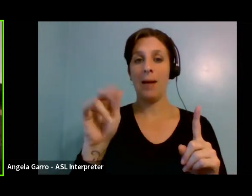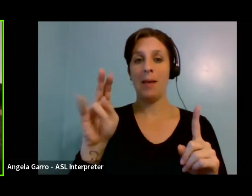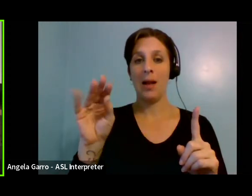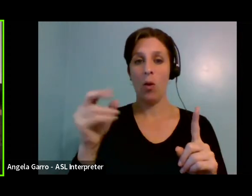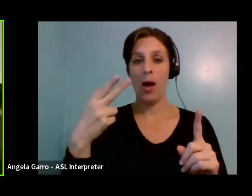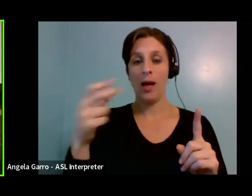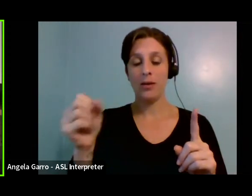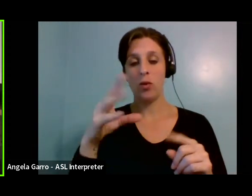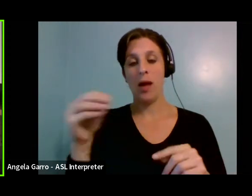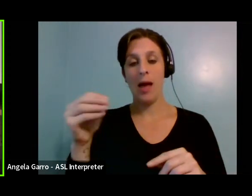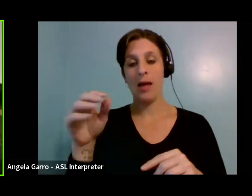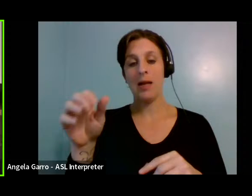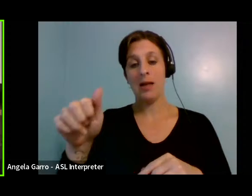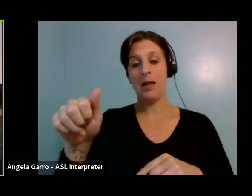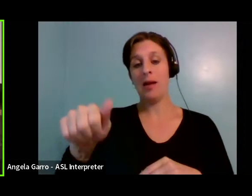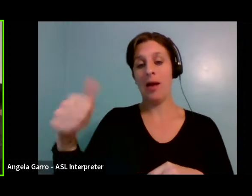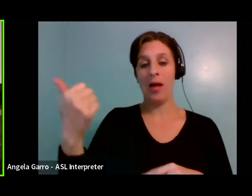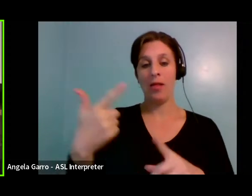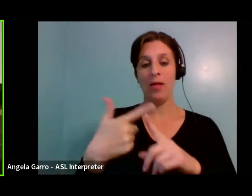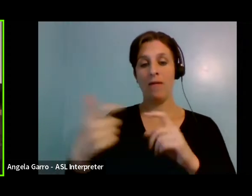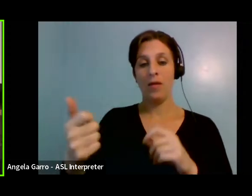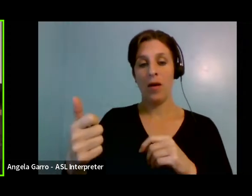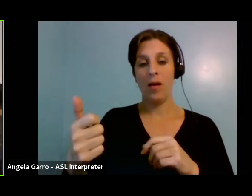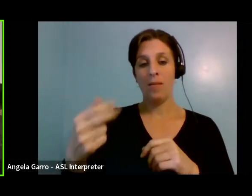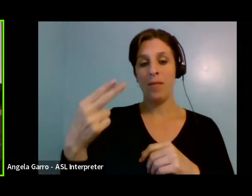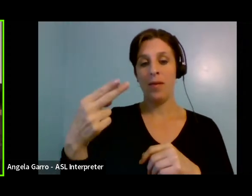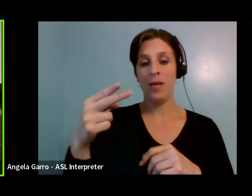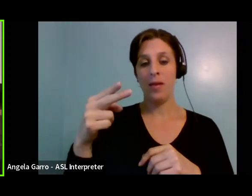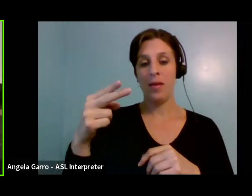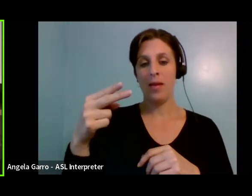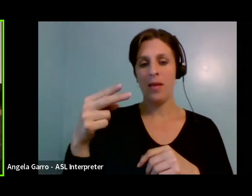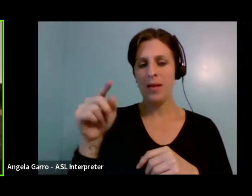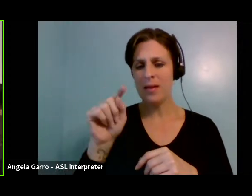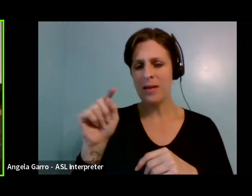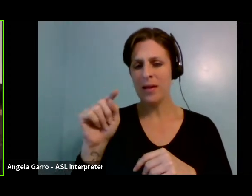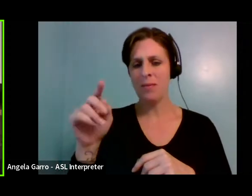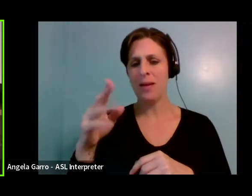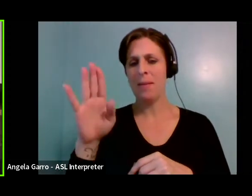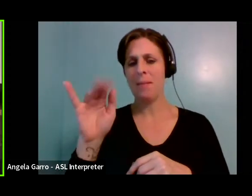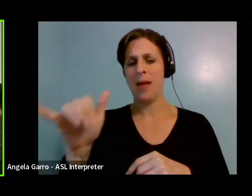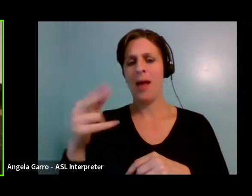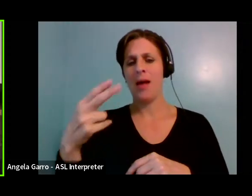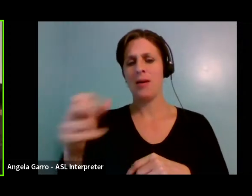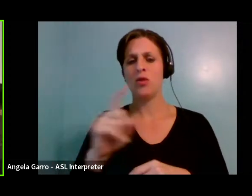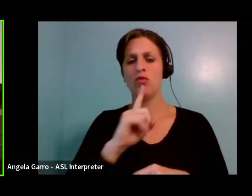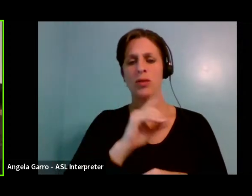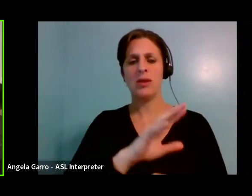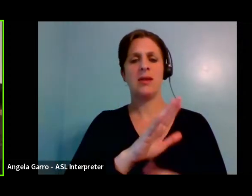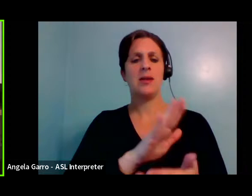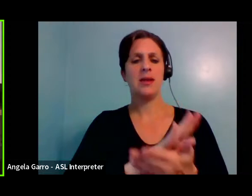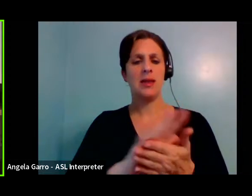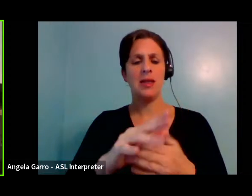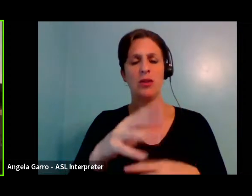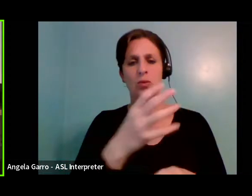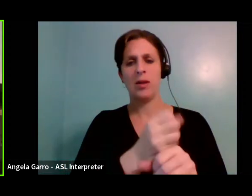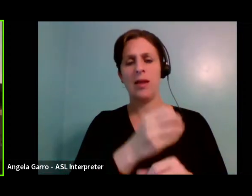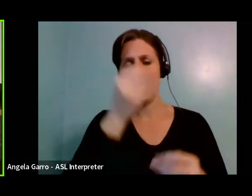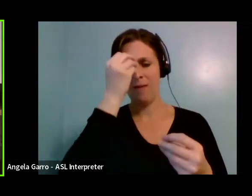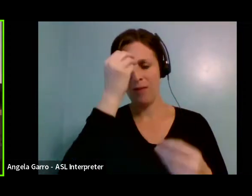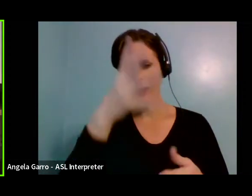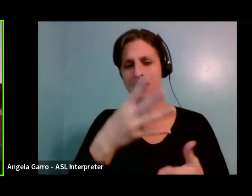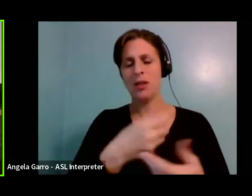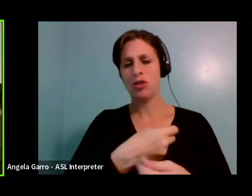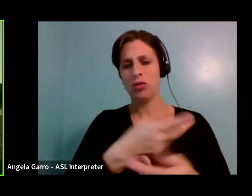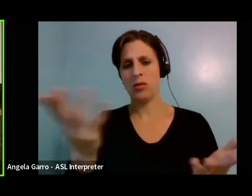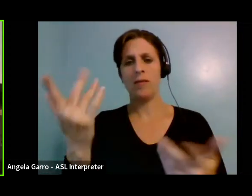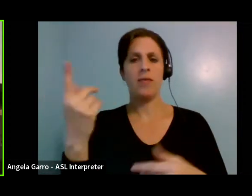Half Moon Bay High School. And it would be really neat to get that information out next year and